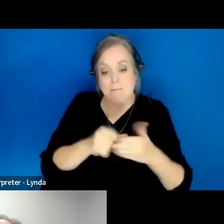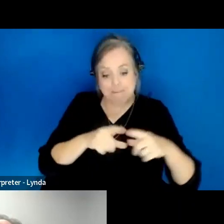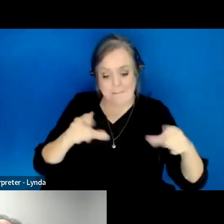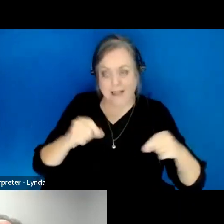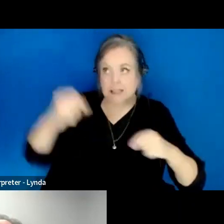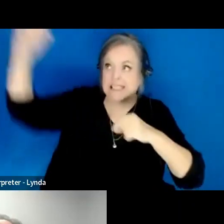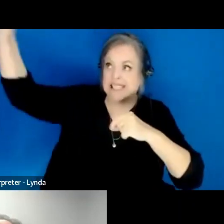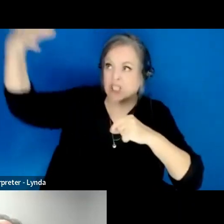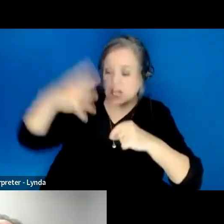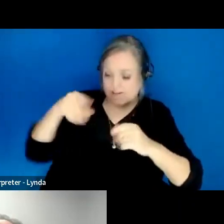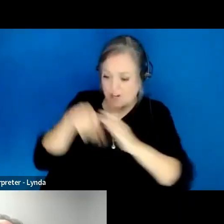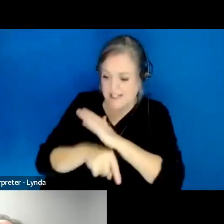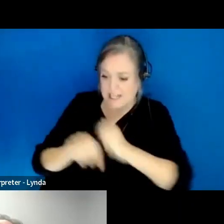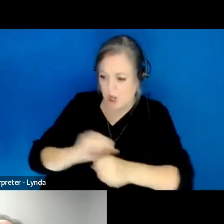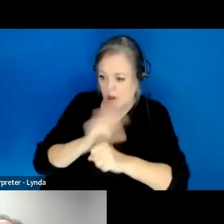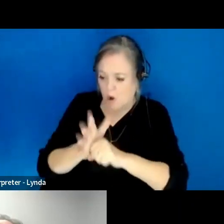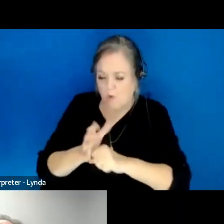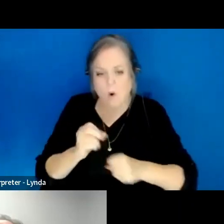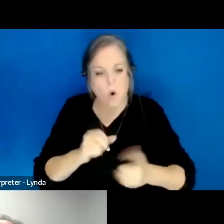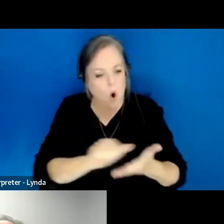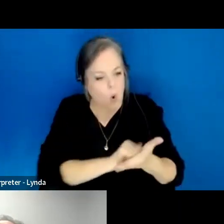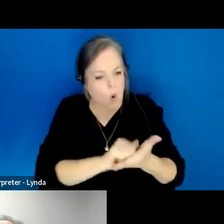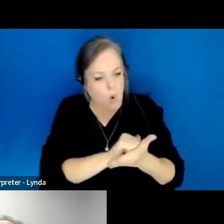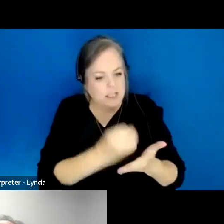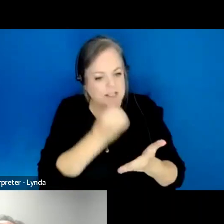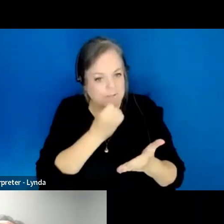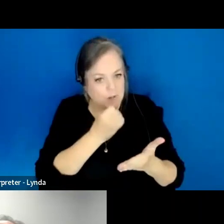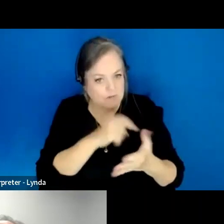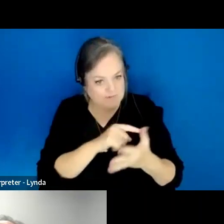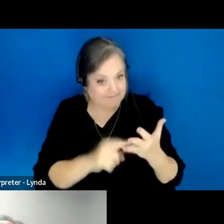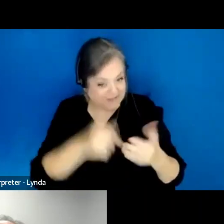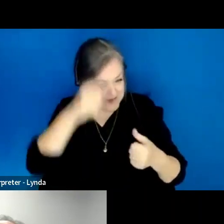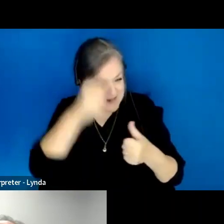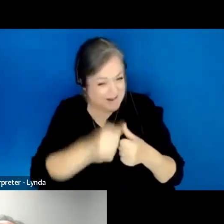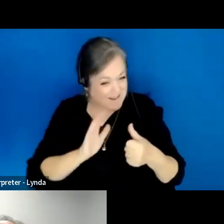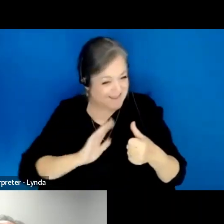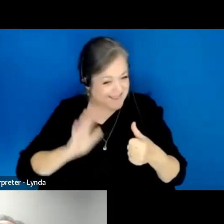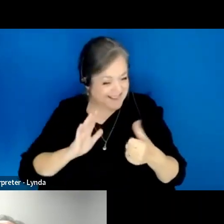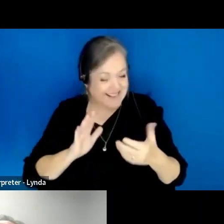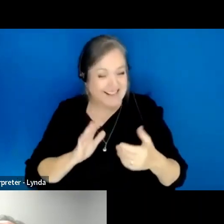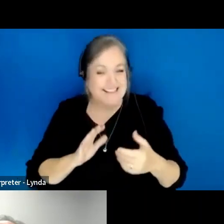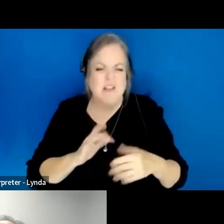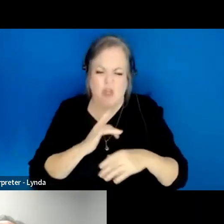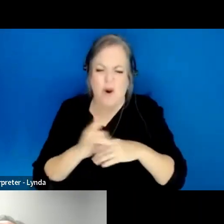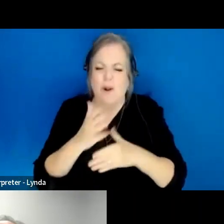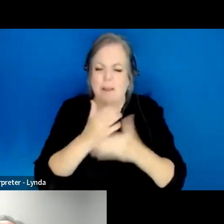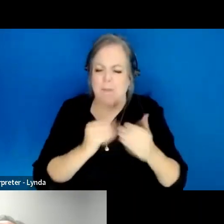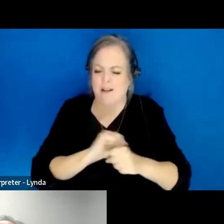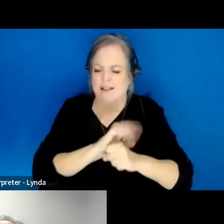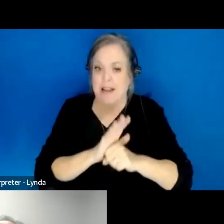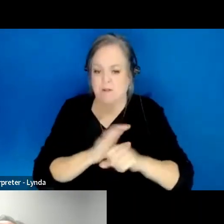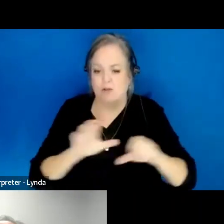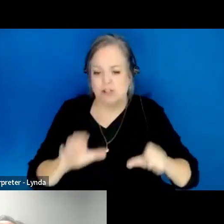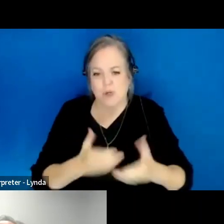wash groceries? Remember those days? I think we all had those. Certainly at the early part of the pandemic, we were